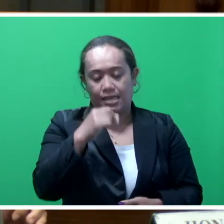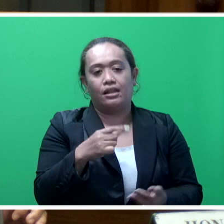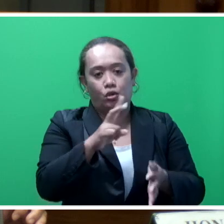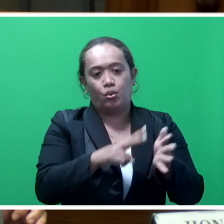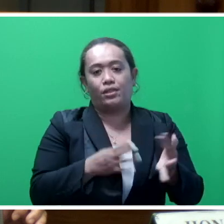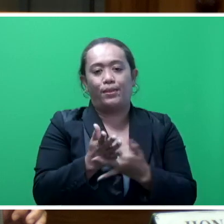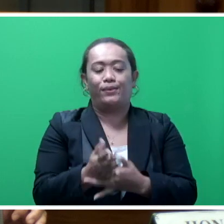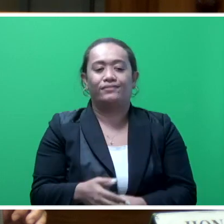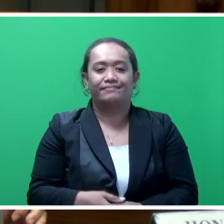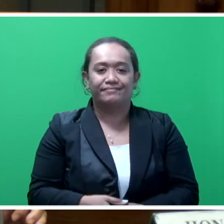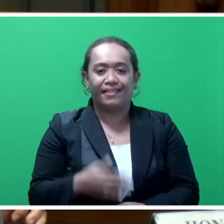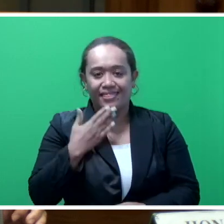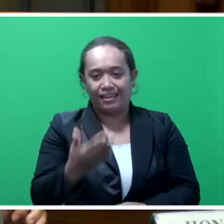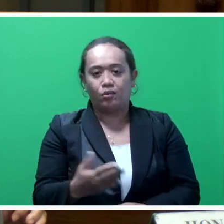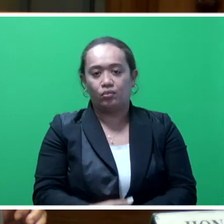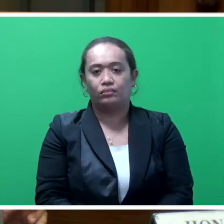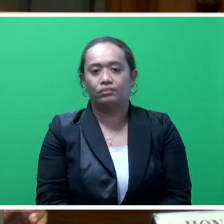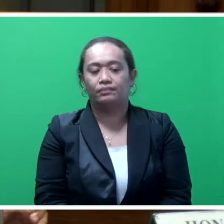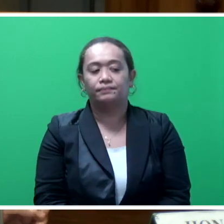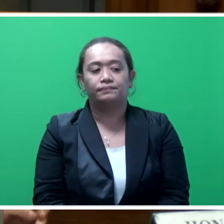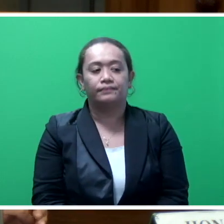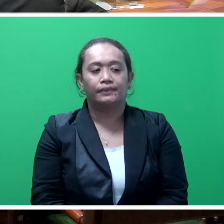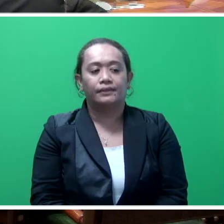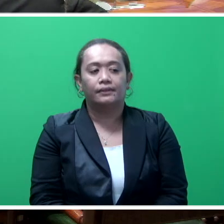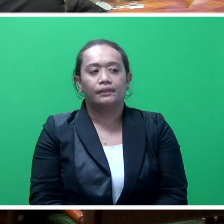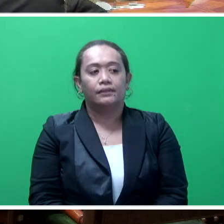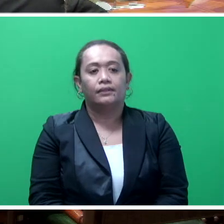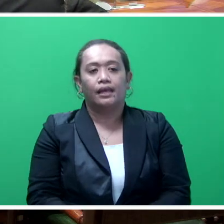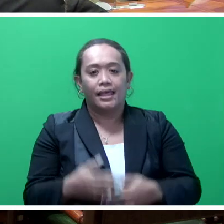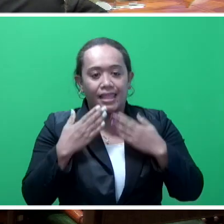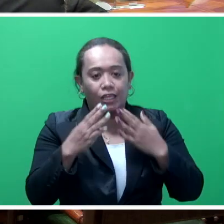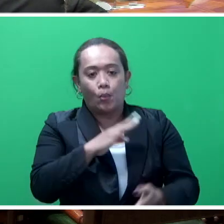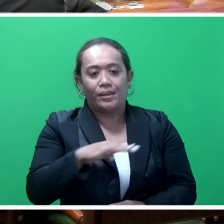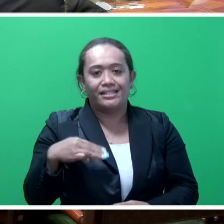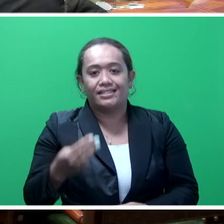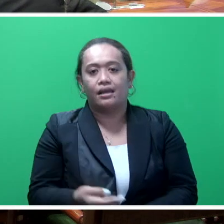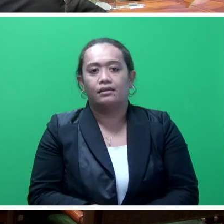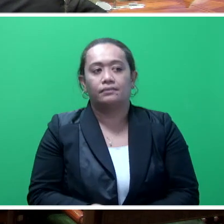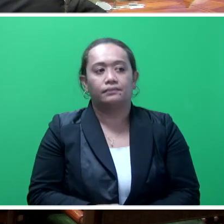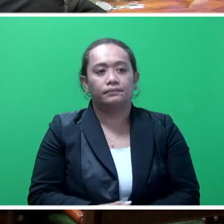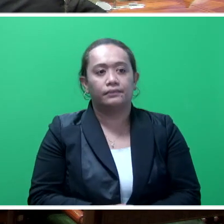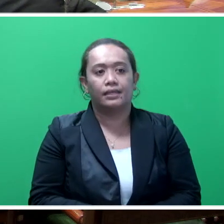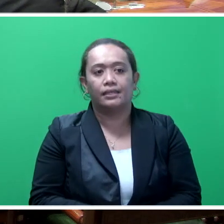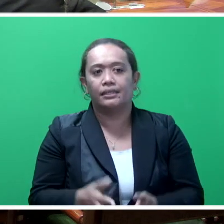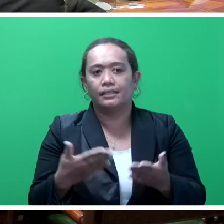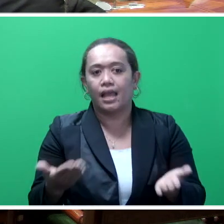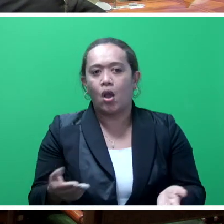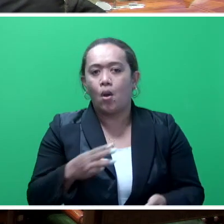Mr. Speaker said. Thank you. Thank you, Honourable Minister. Honourable Inoshi Kurindrani.